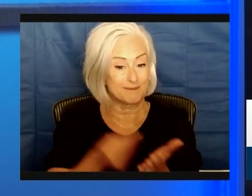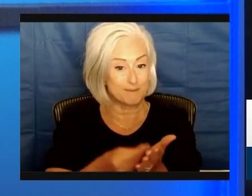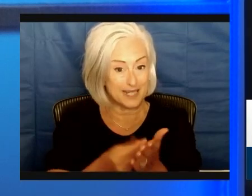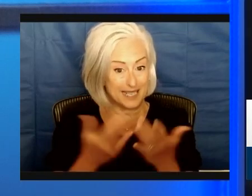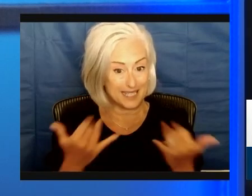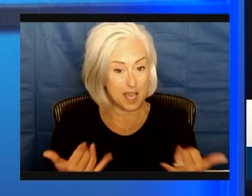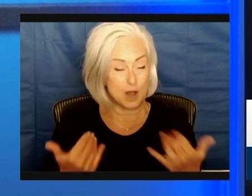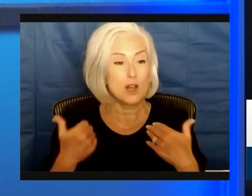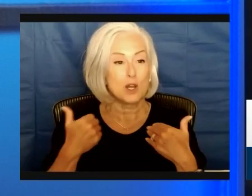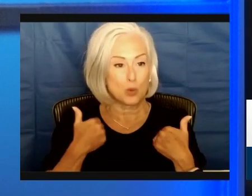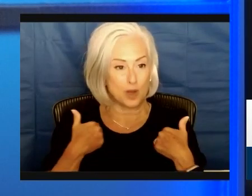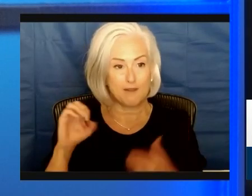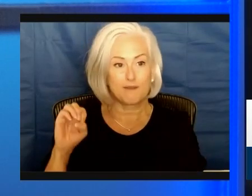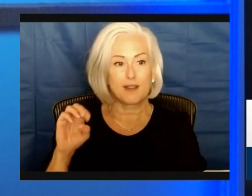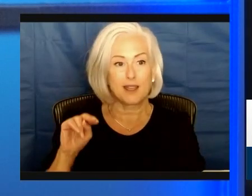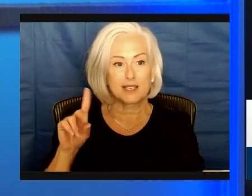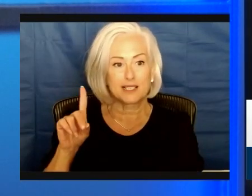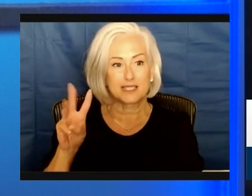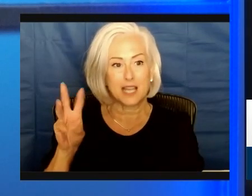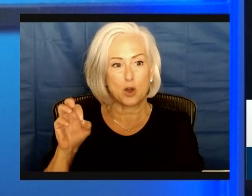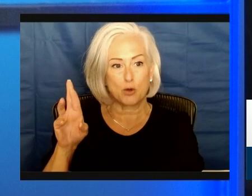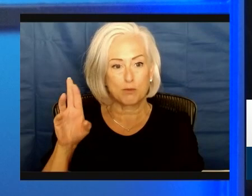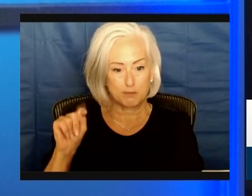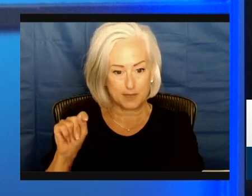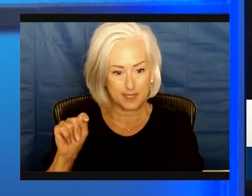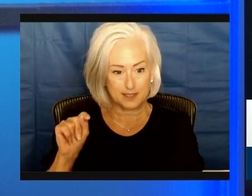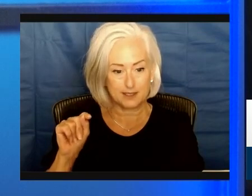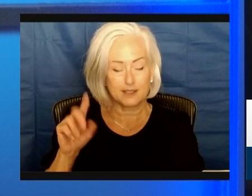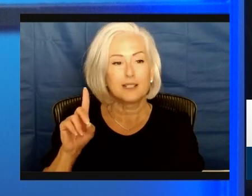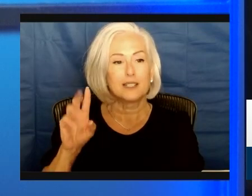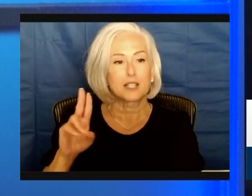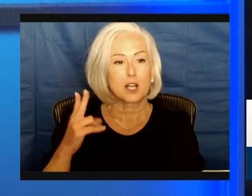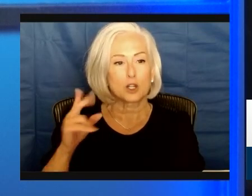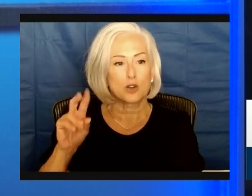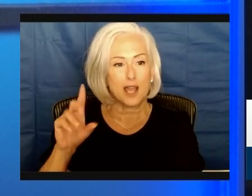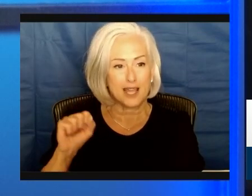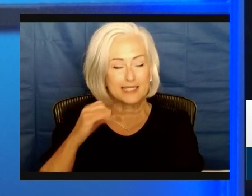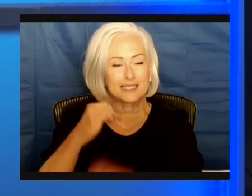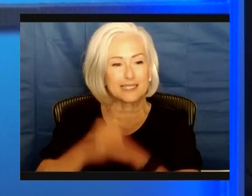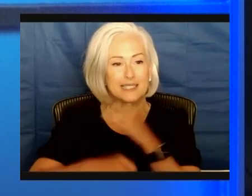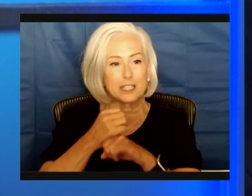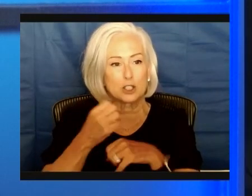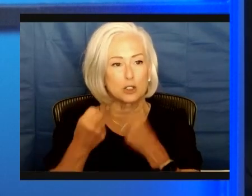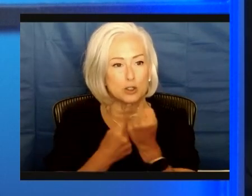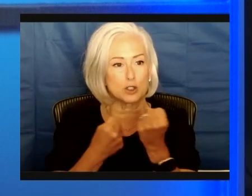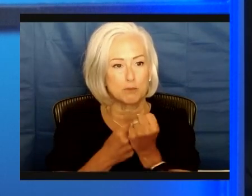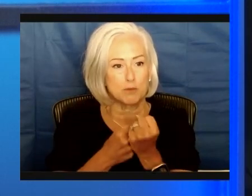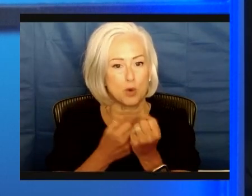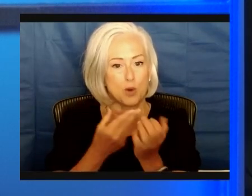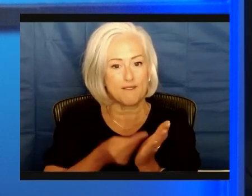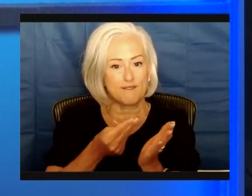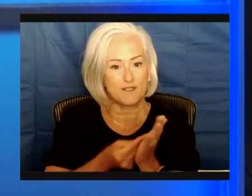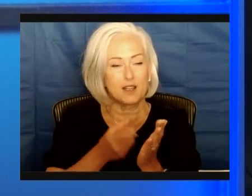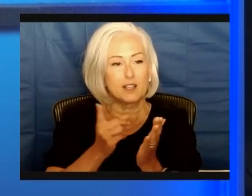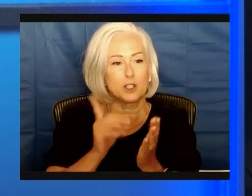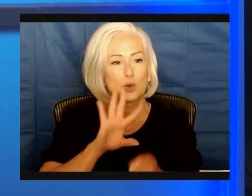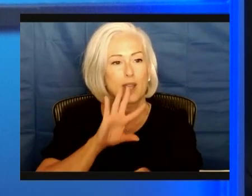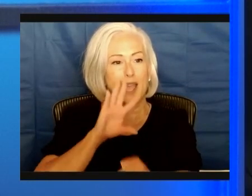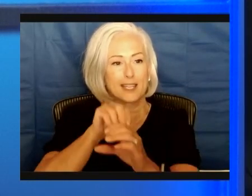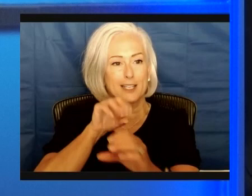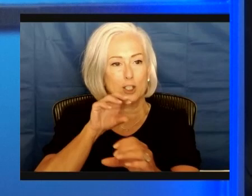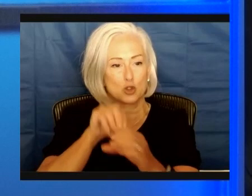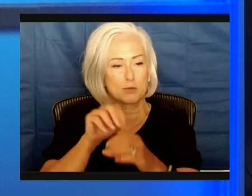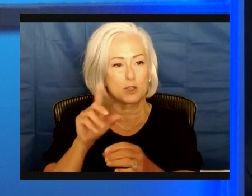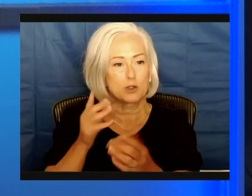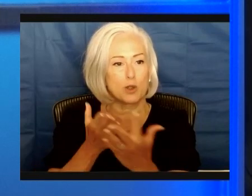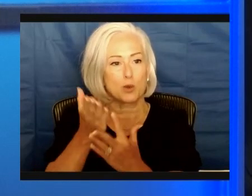It's called the Dr. Heddings International Support Fund, and you can give through the KU endowment to that because the African Trauma Initiative